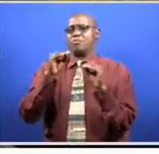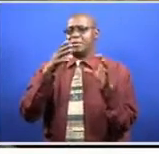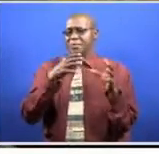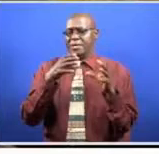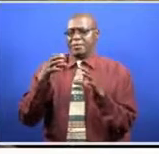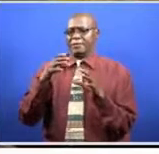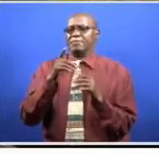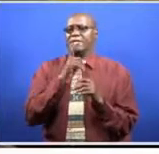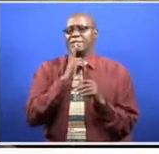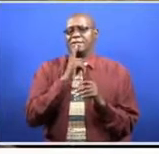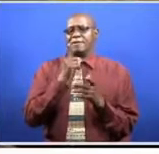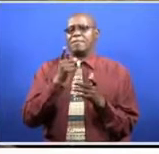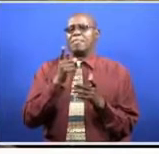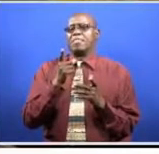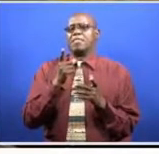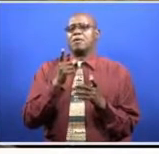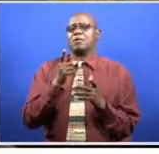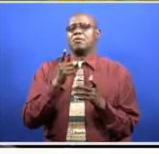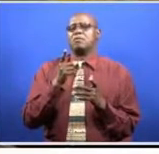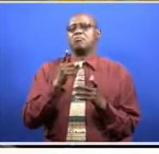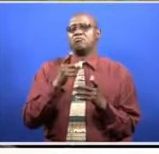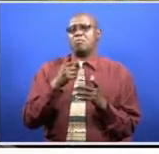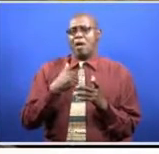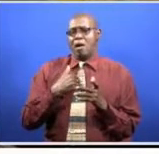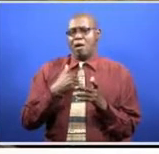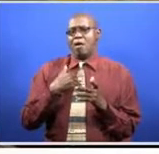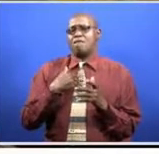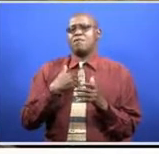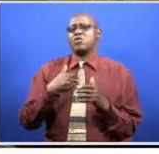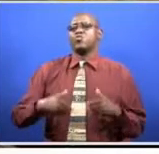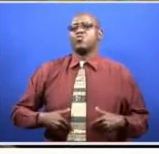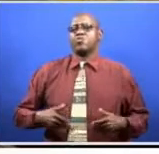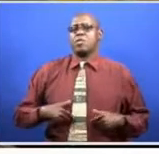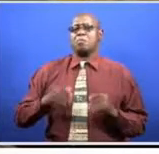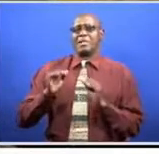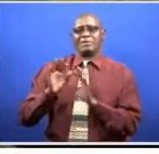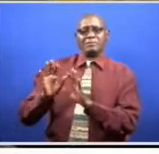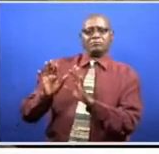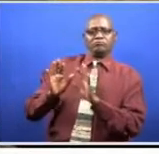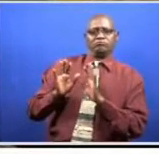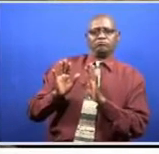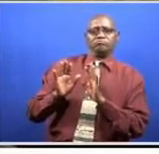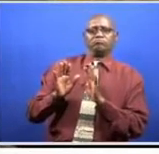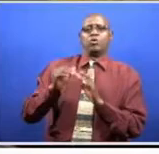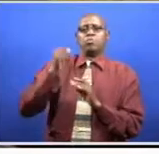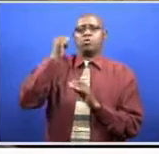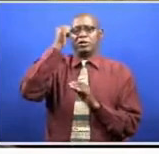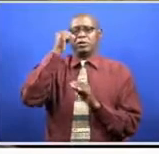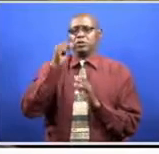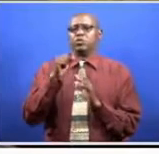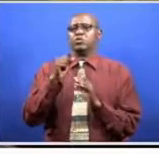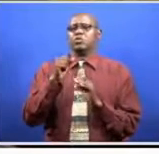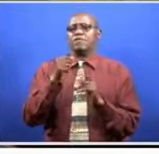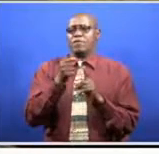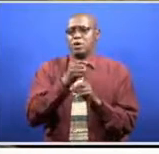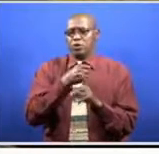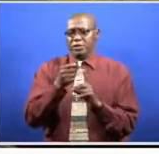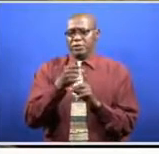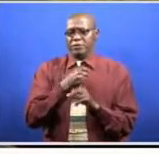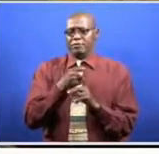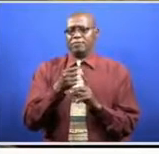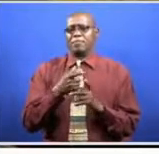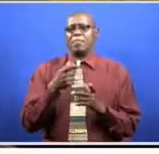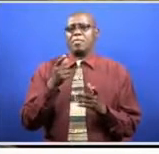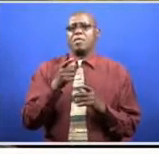urged voters, especially the youth, to shun any kind of political intolerance. Zaja, who has previously won